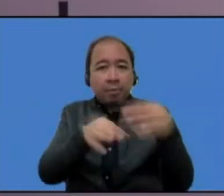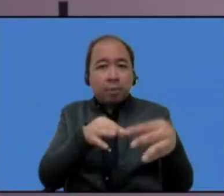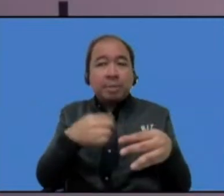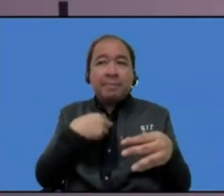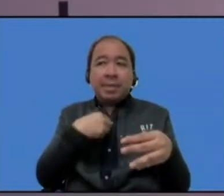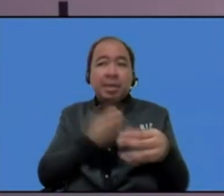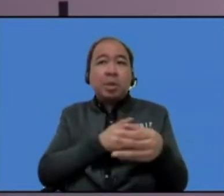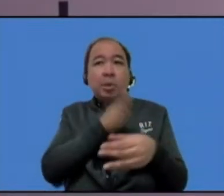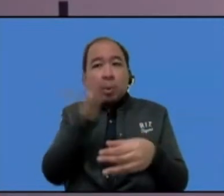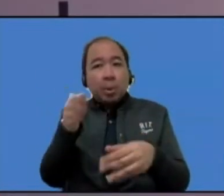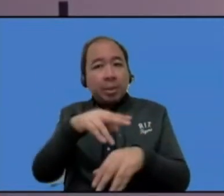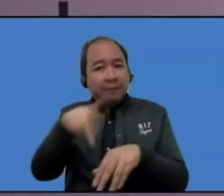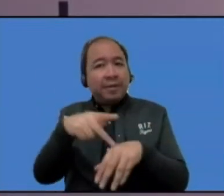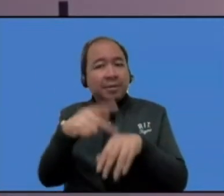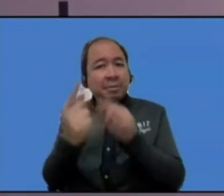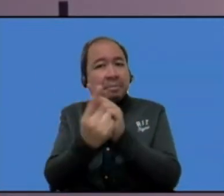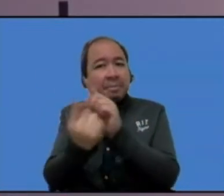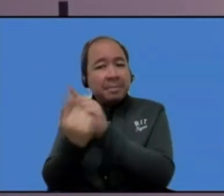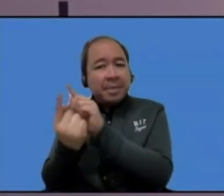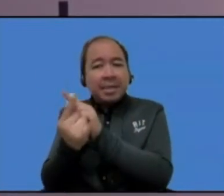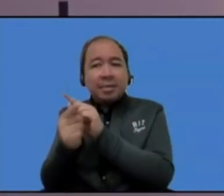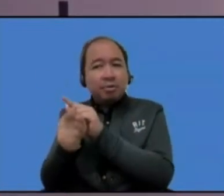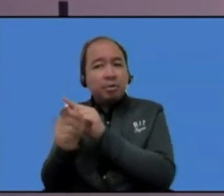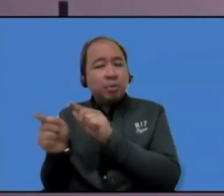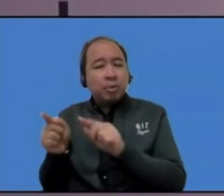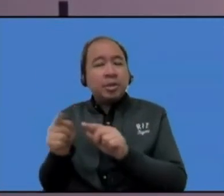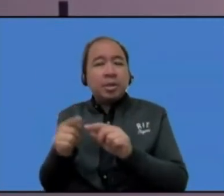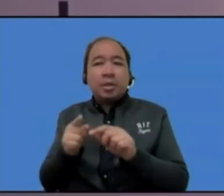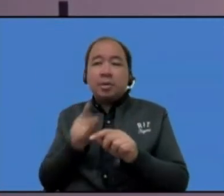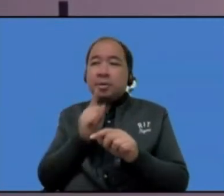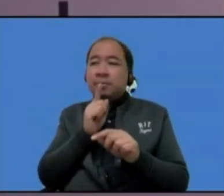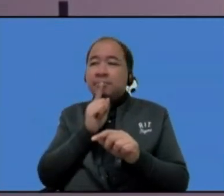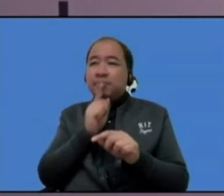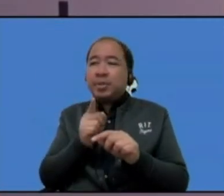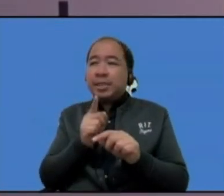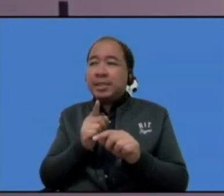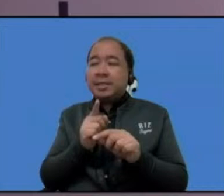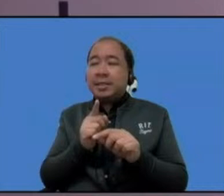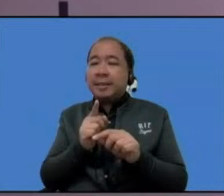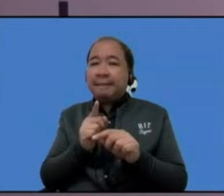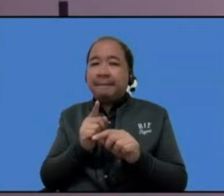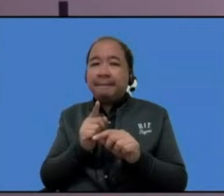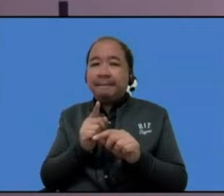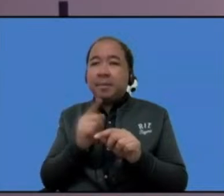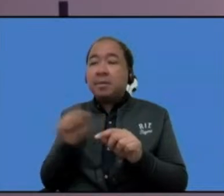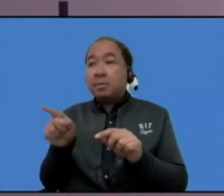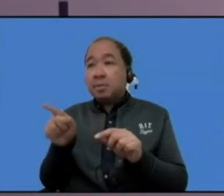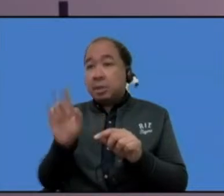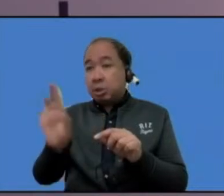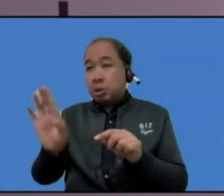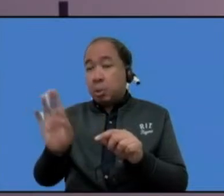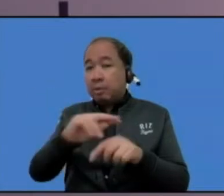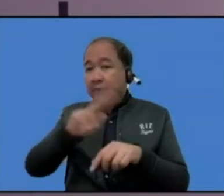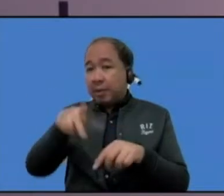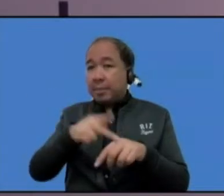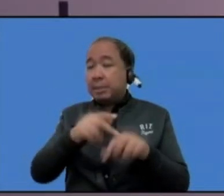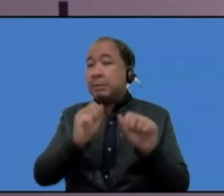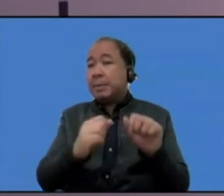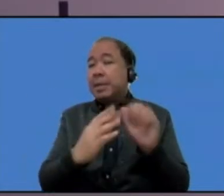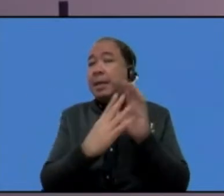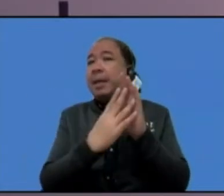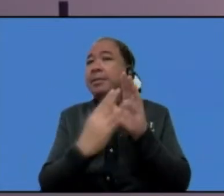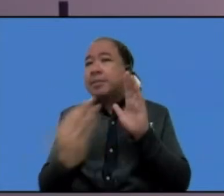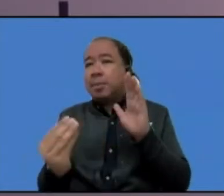met some of some of you. It's really it can be example on how the government